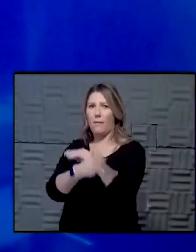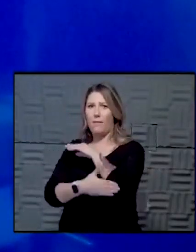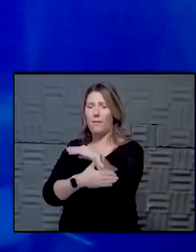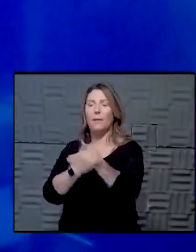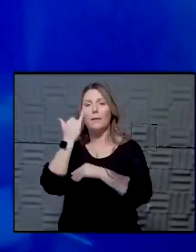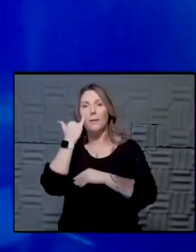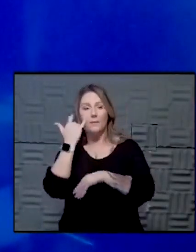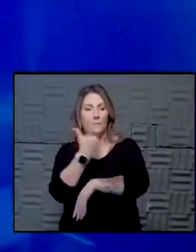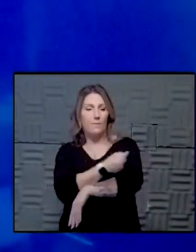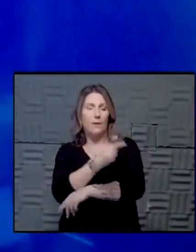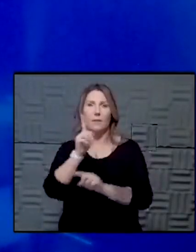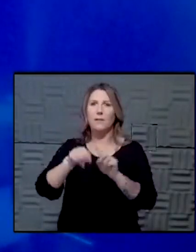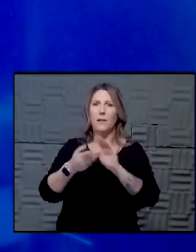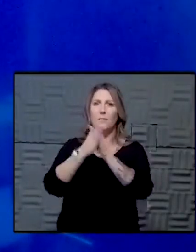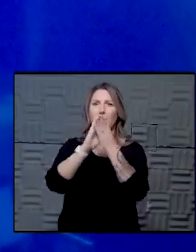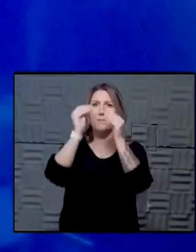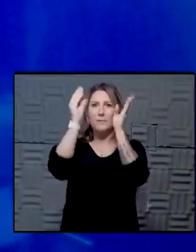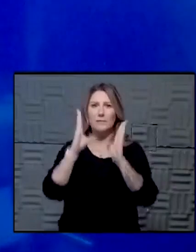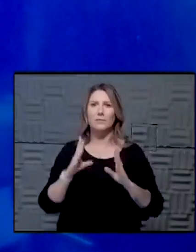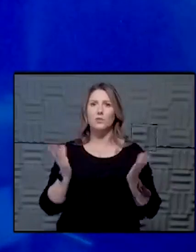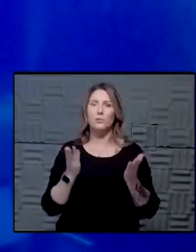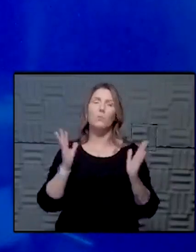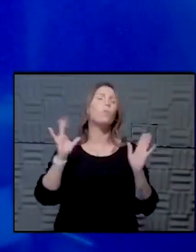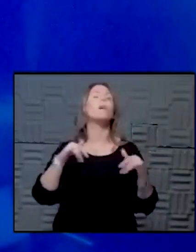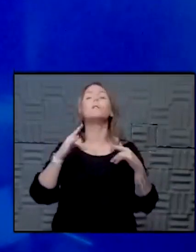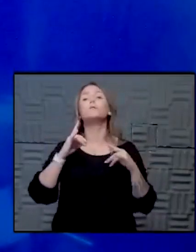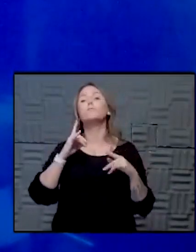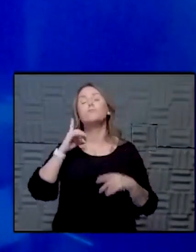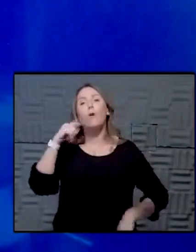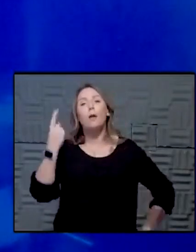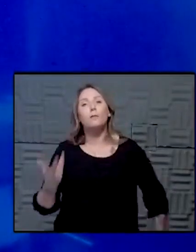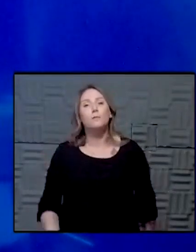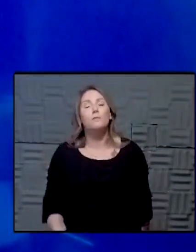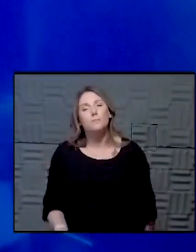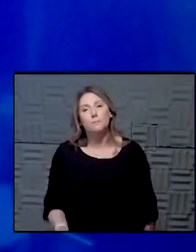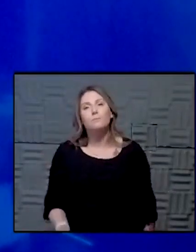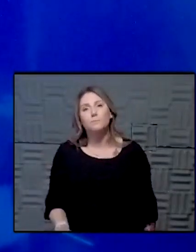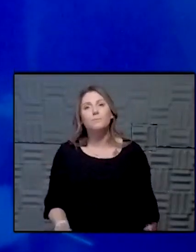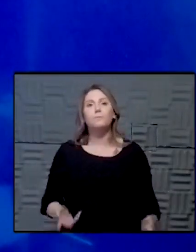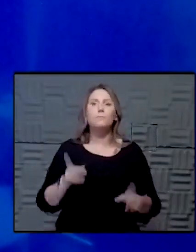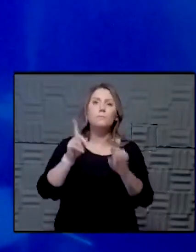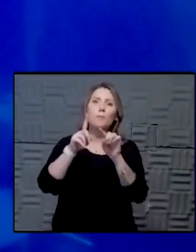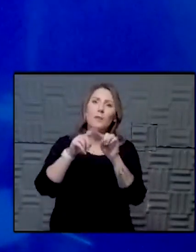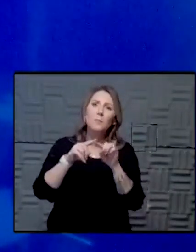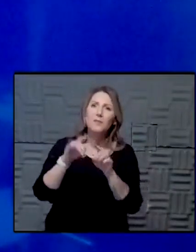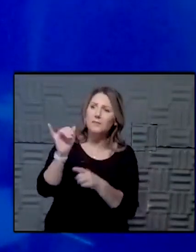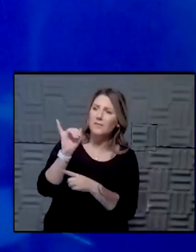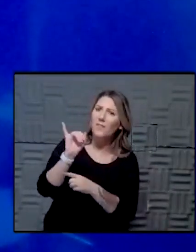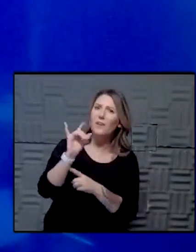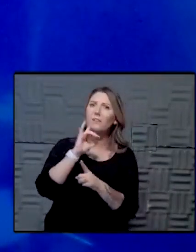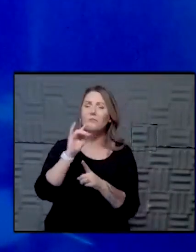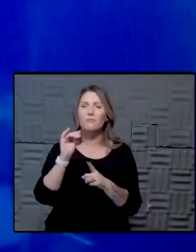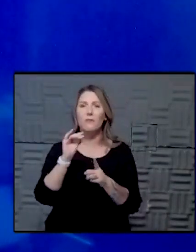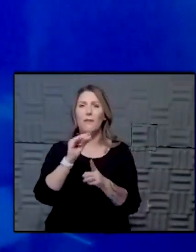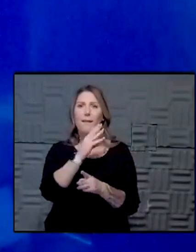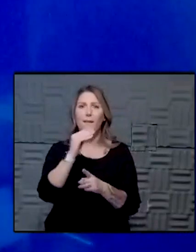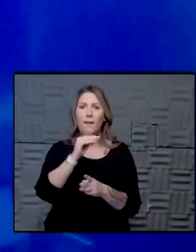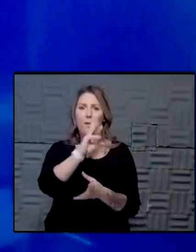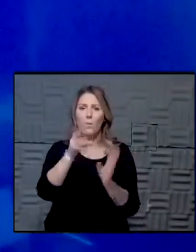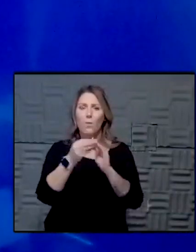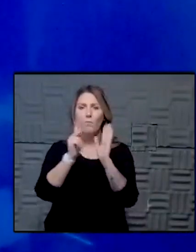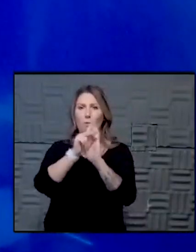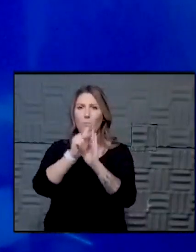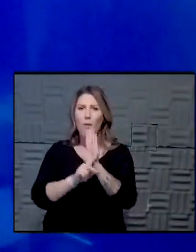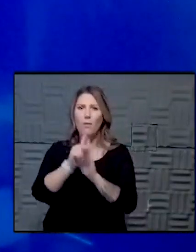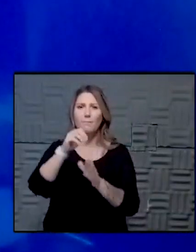been vaccinated, you can't be a teacher here, well, that's just absurd. Yeah. And so it really depends on the infection dynamics, what are the overall policies in your